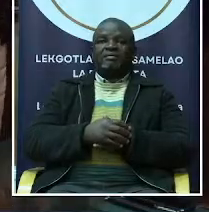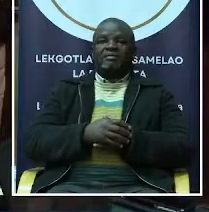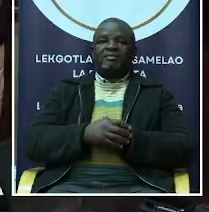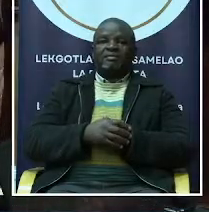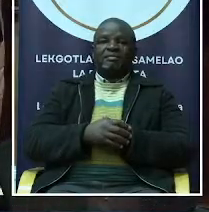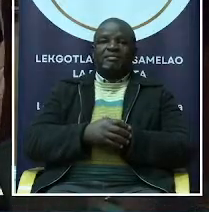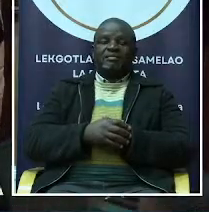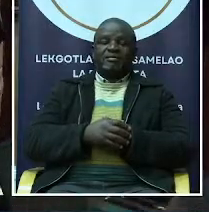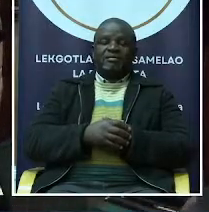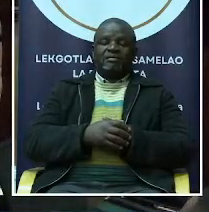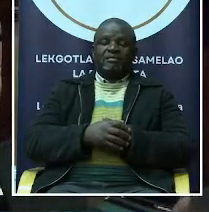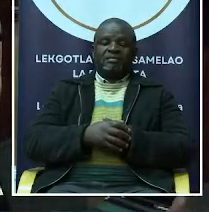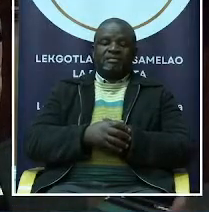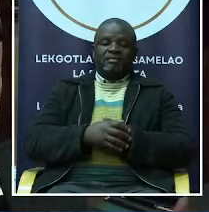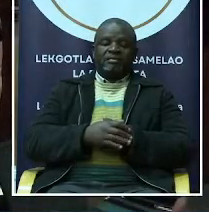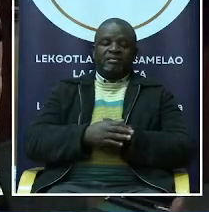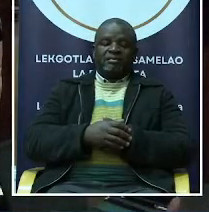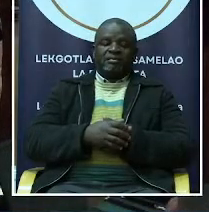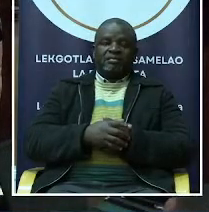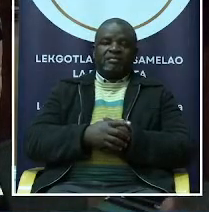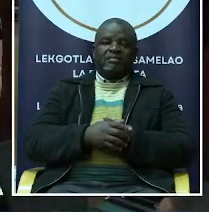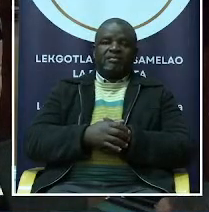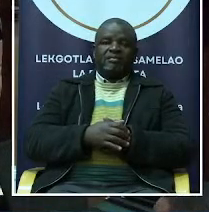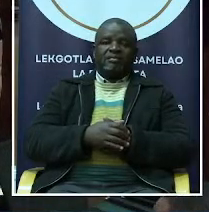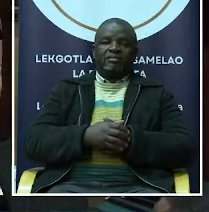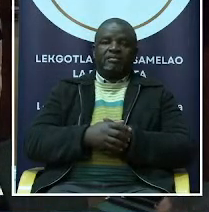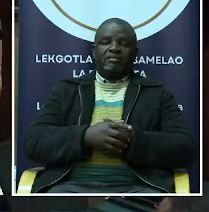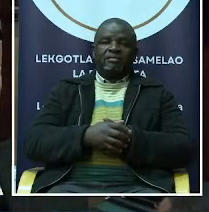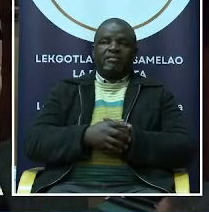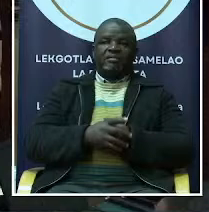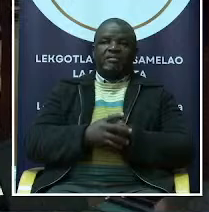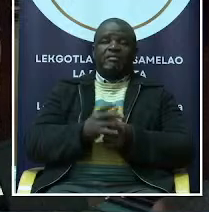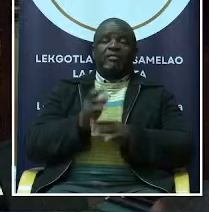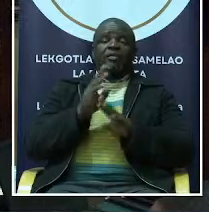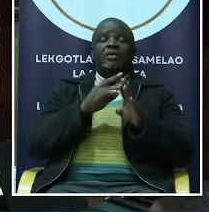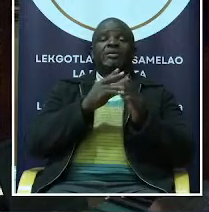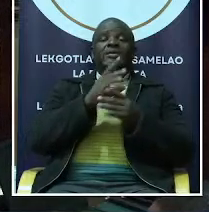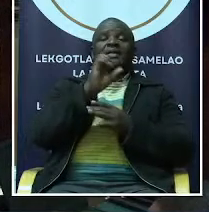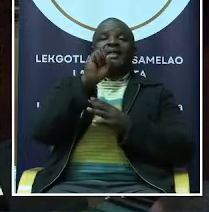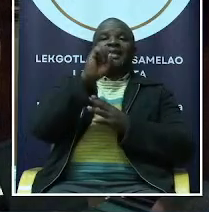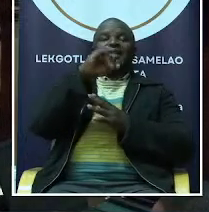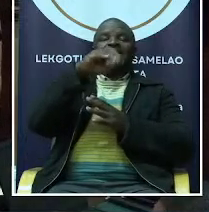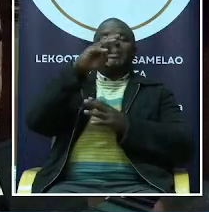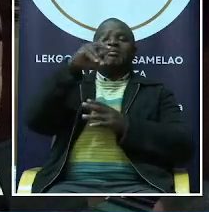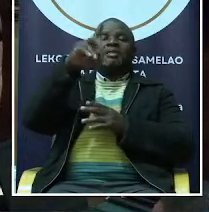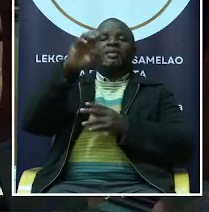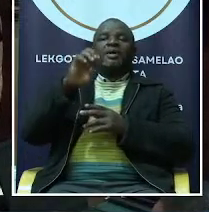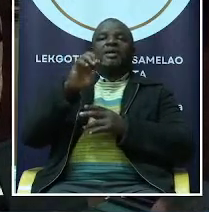Honorable Simpiwe Kalipa.